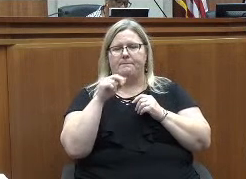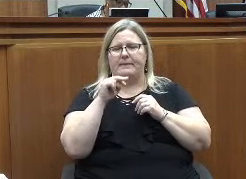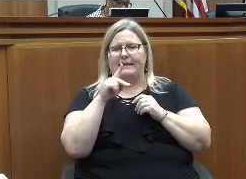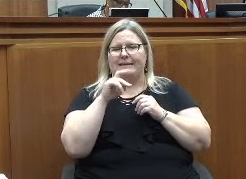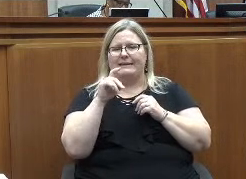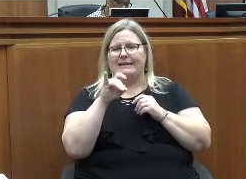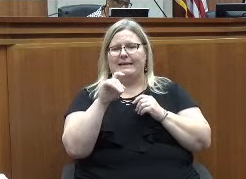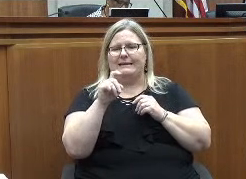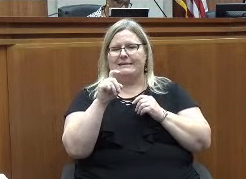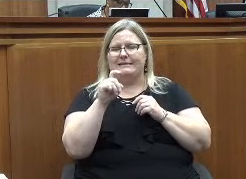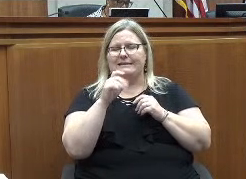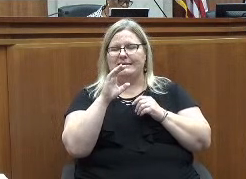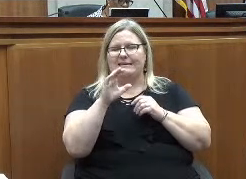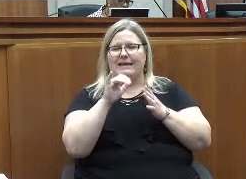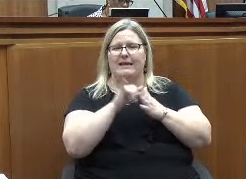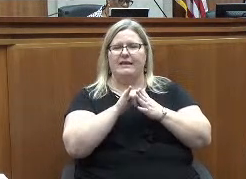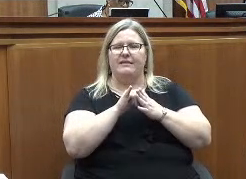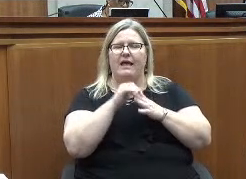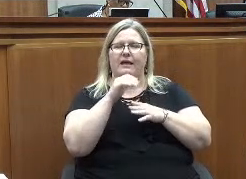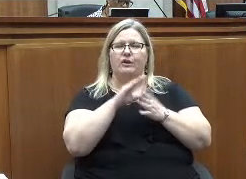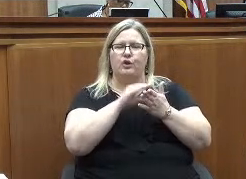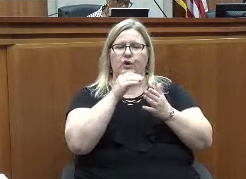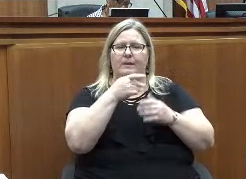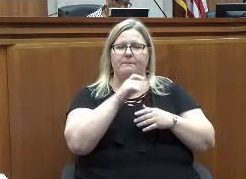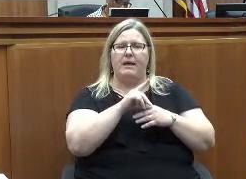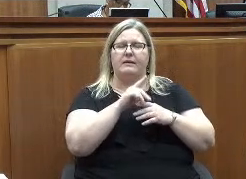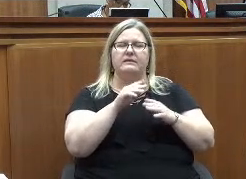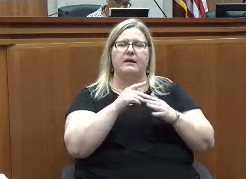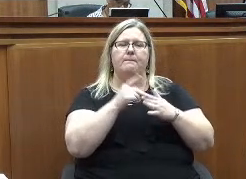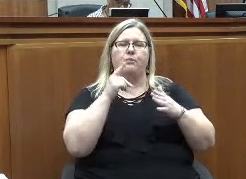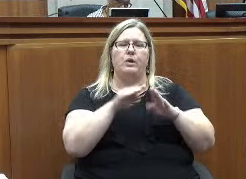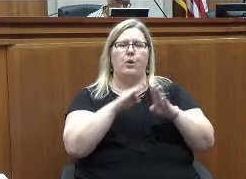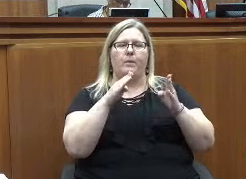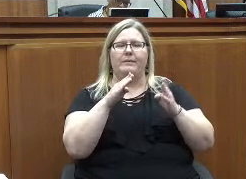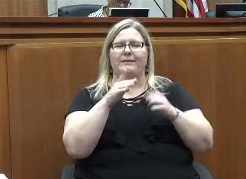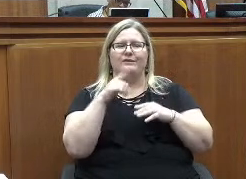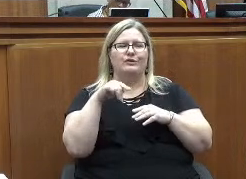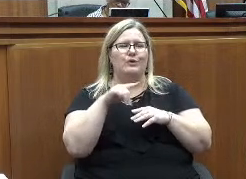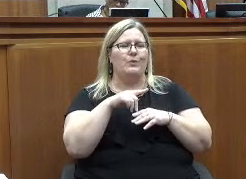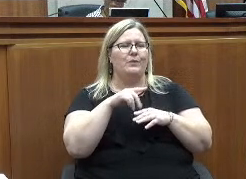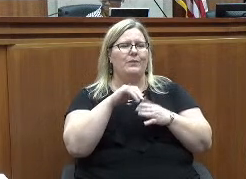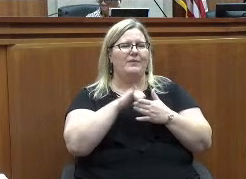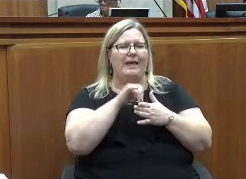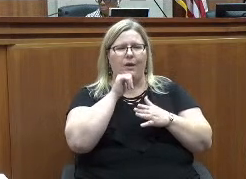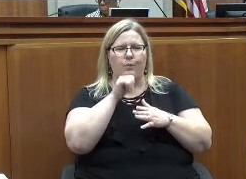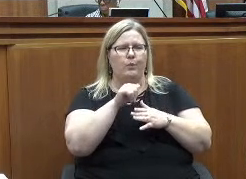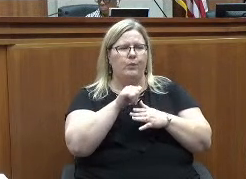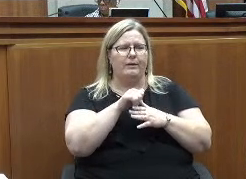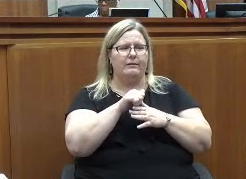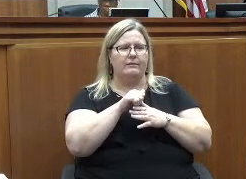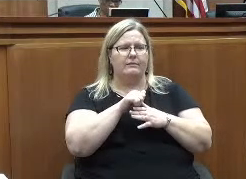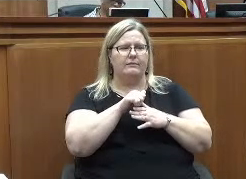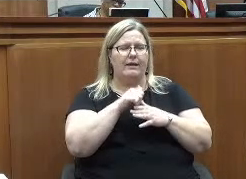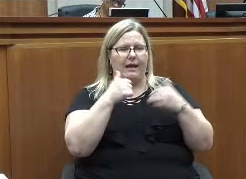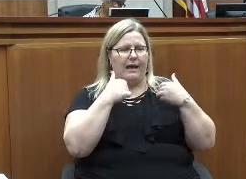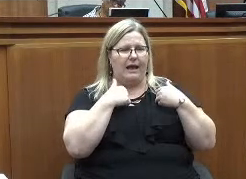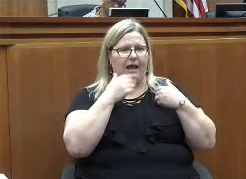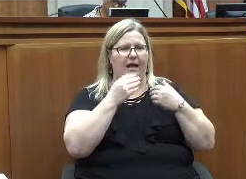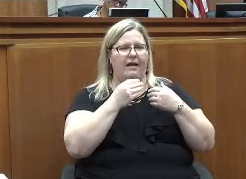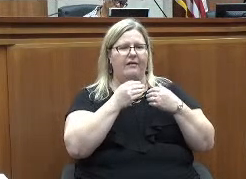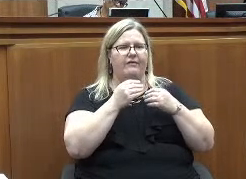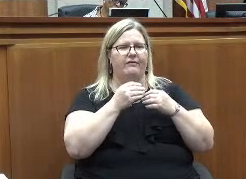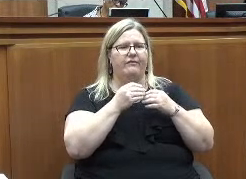is a pre-opening checklist, and so it would not capture growth of pods and changes in